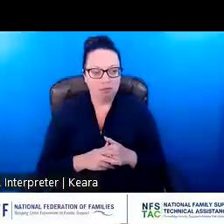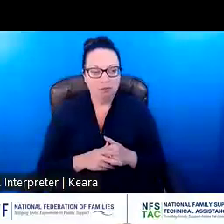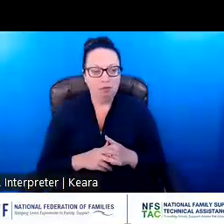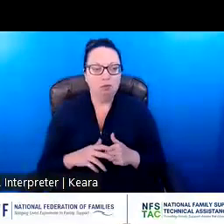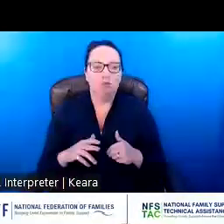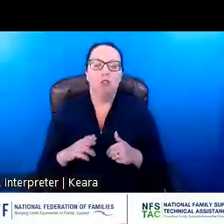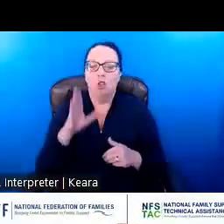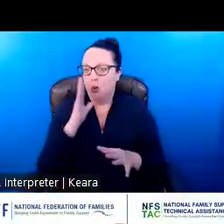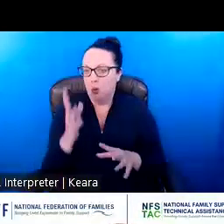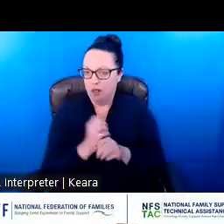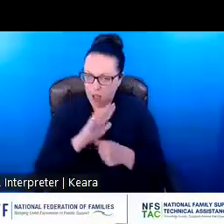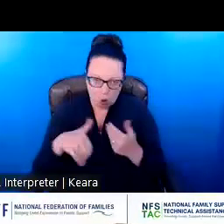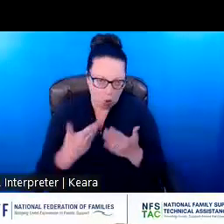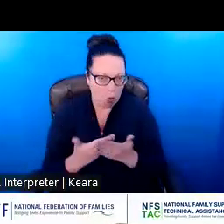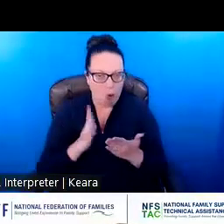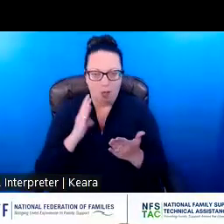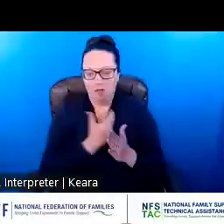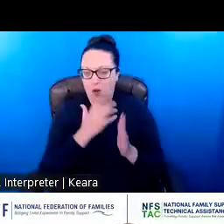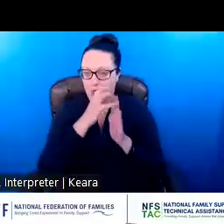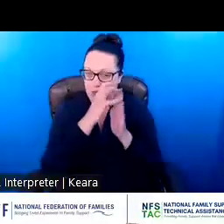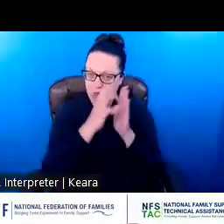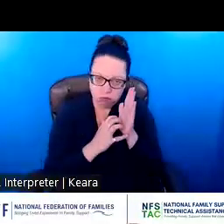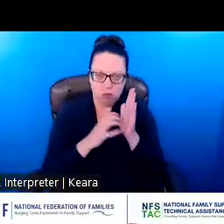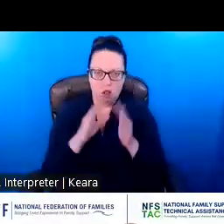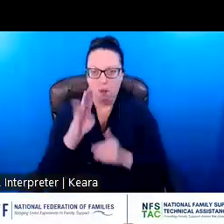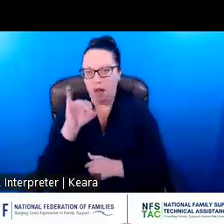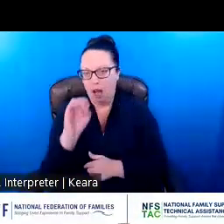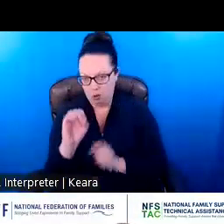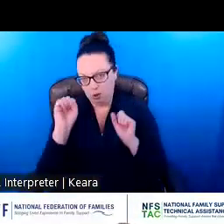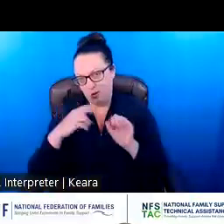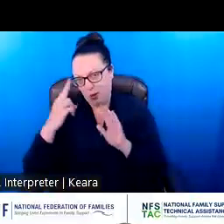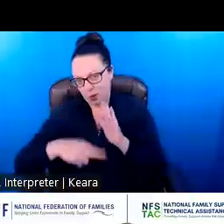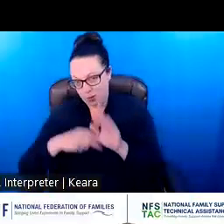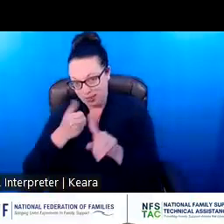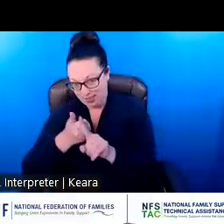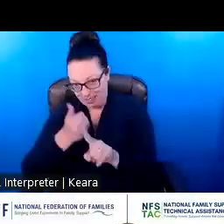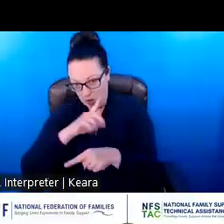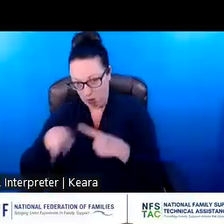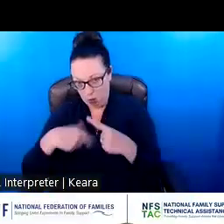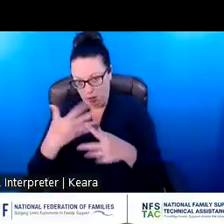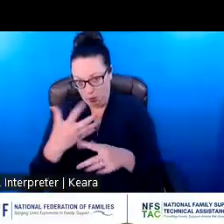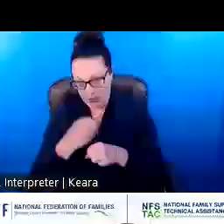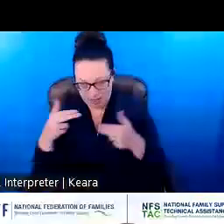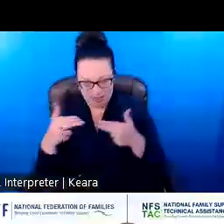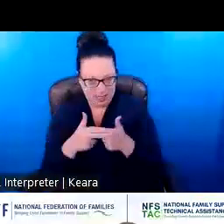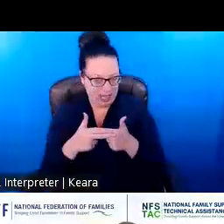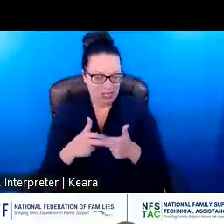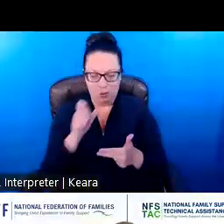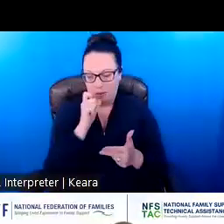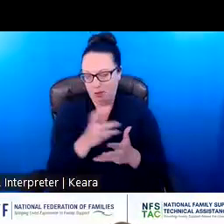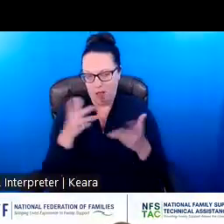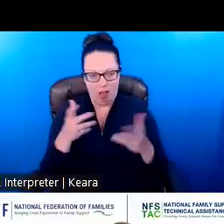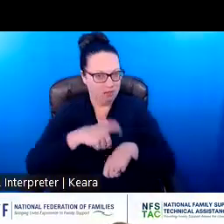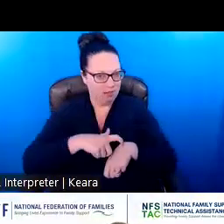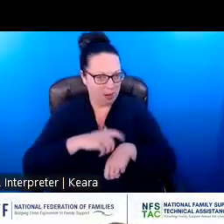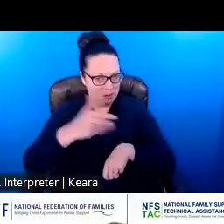our presenters' really rich biographies to read over when you get these slides. I'm not going to spend too much time introducing Muriel